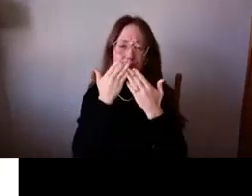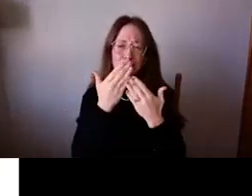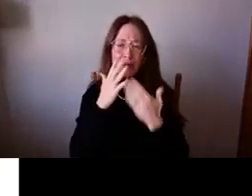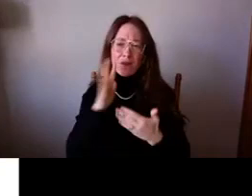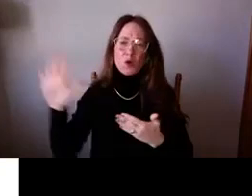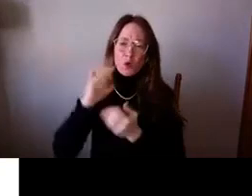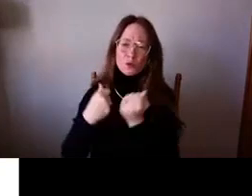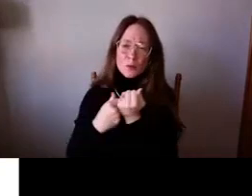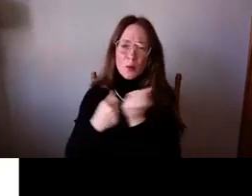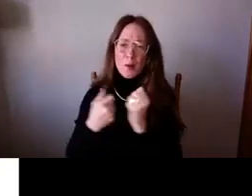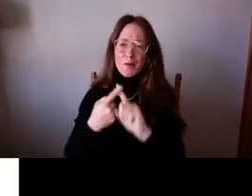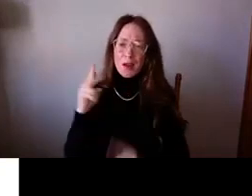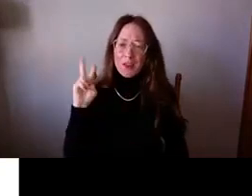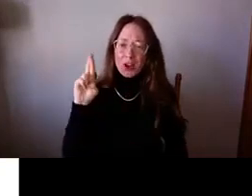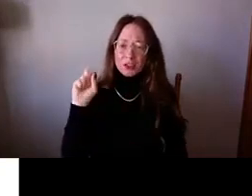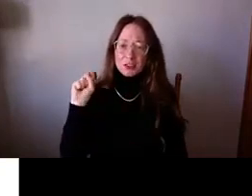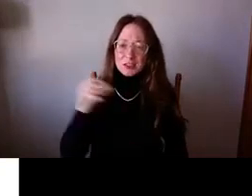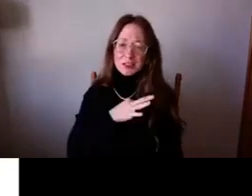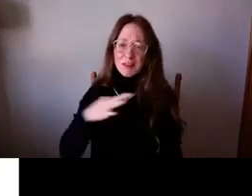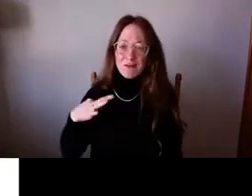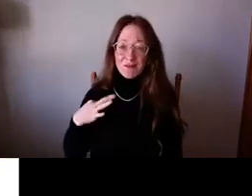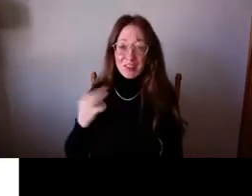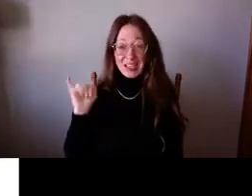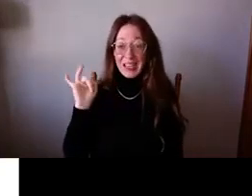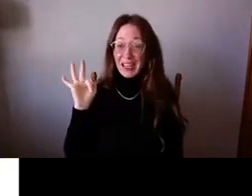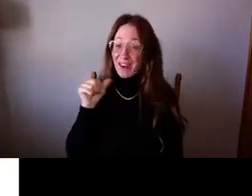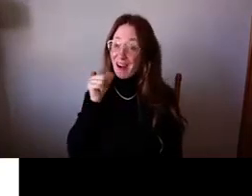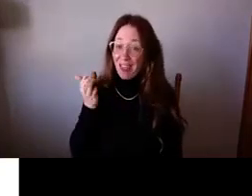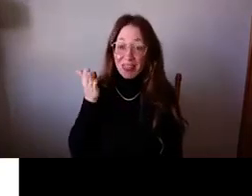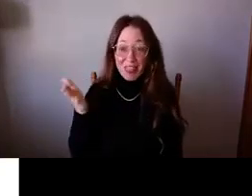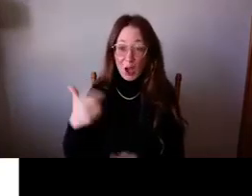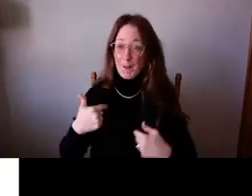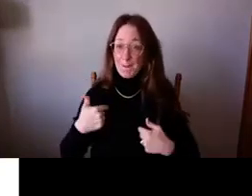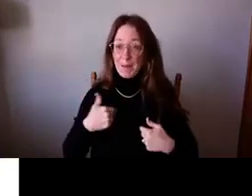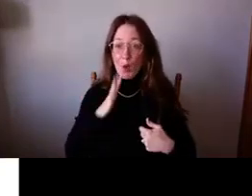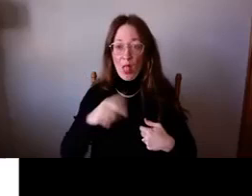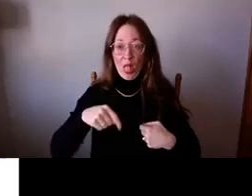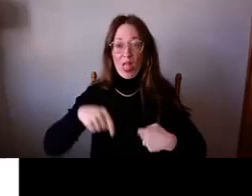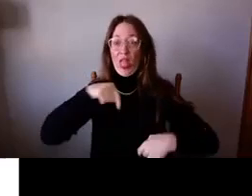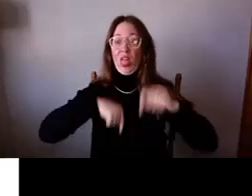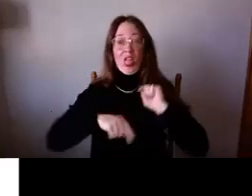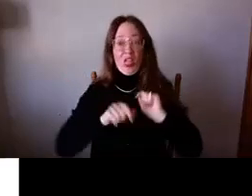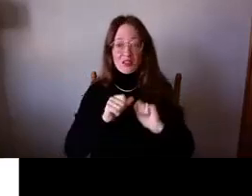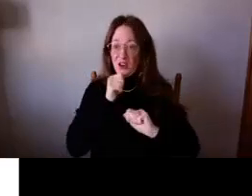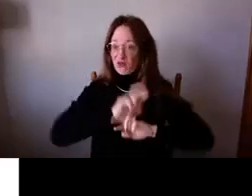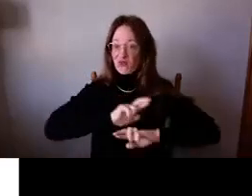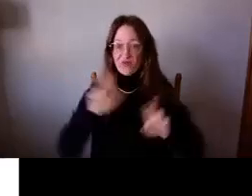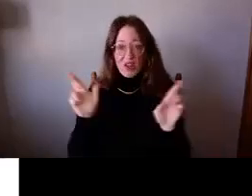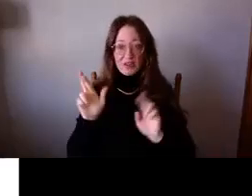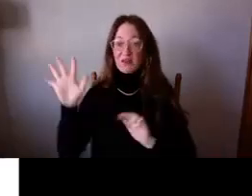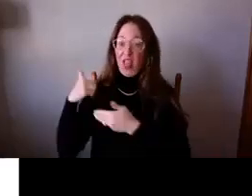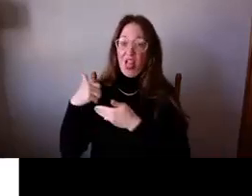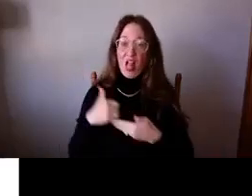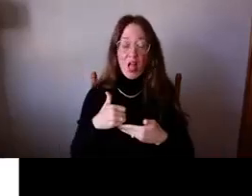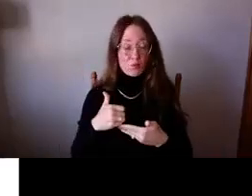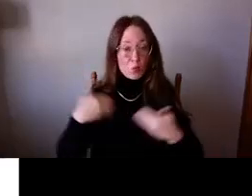staff. Without them, I don't think I could have gotten up to speed as quickly as was necessary. The